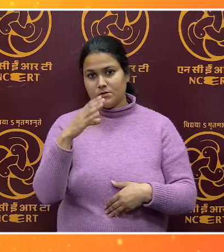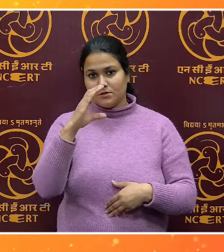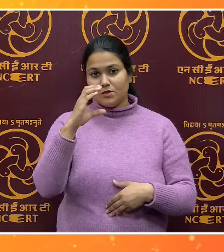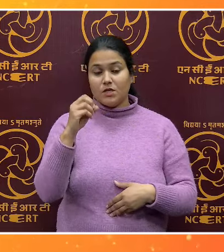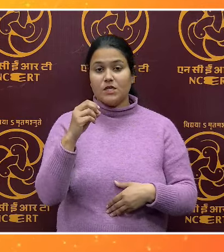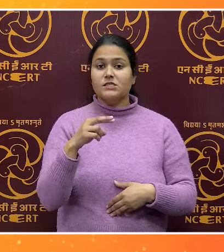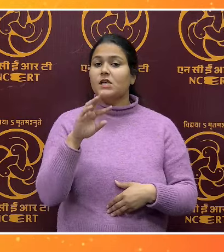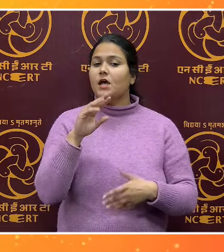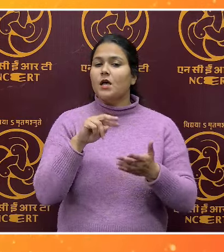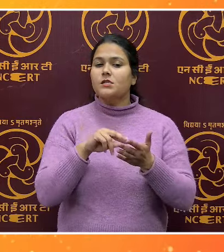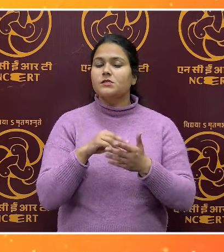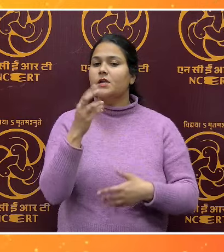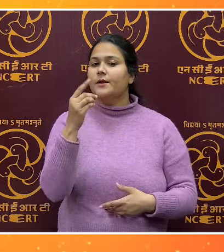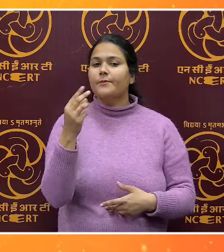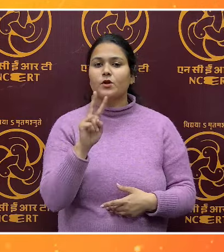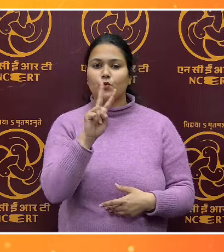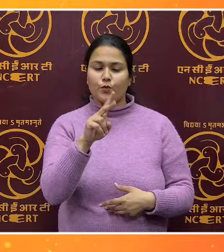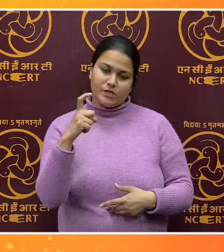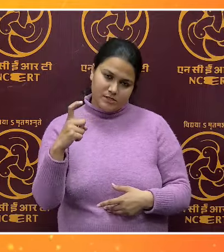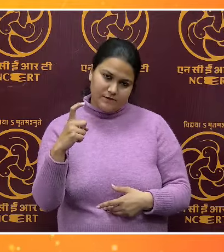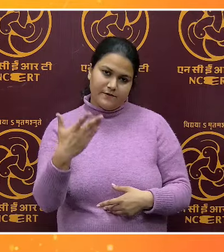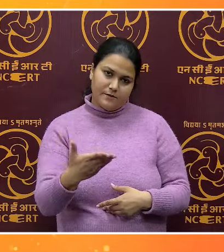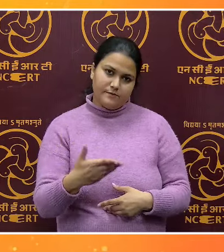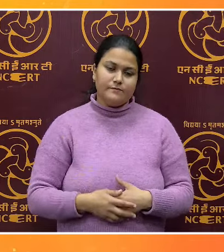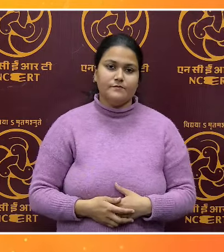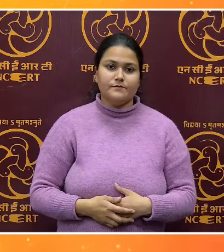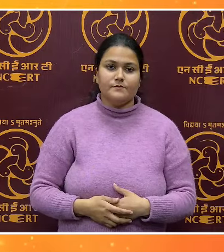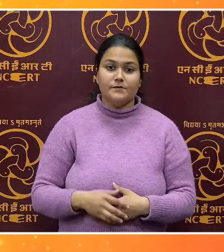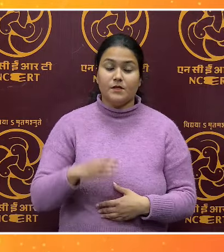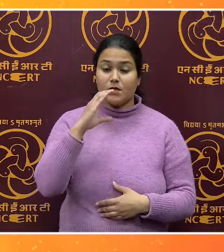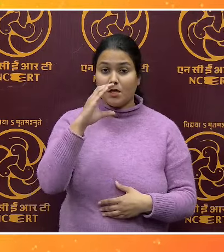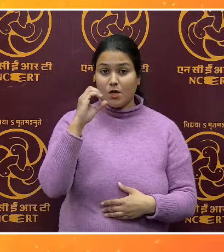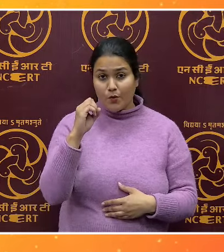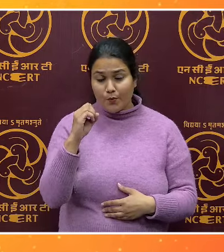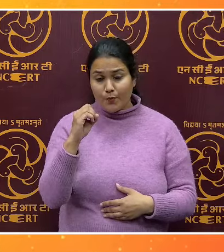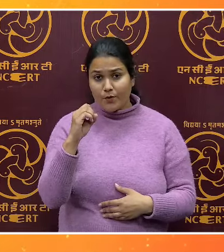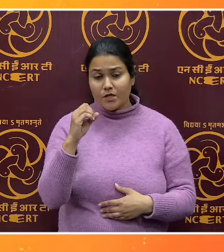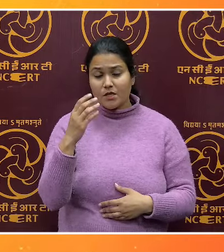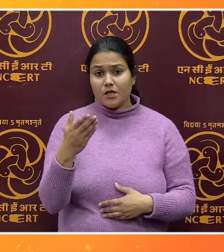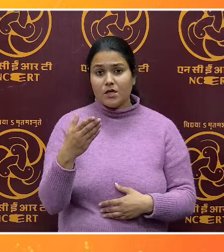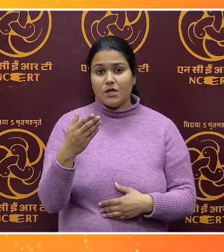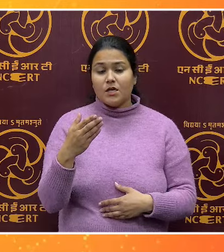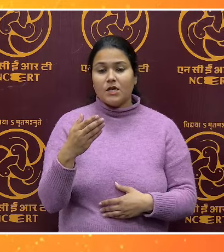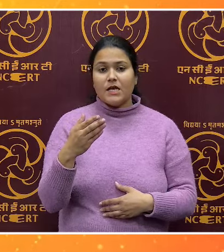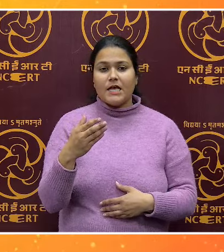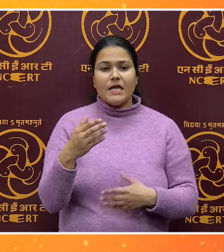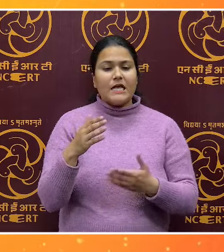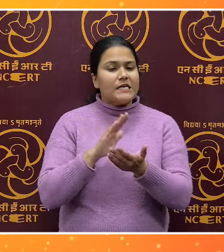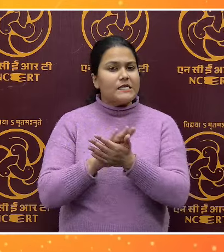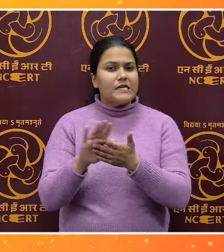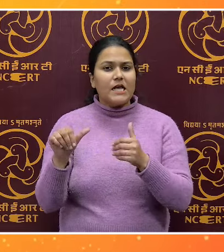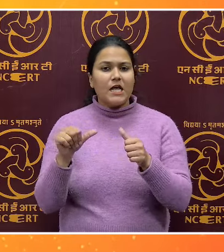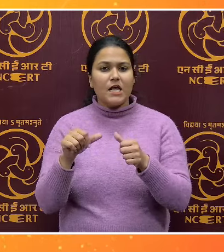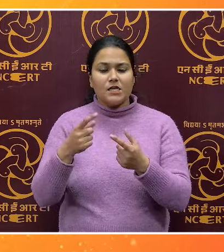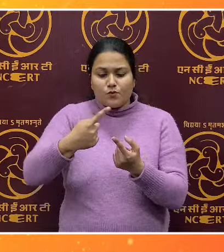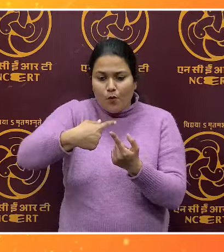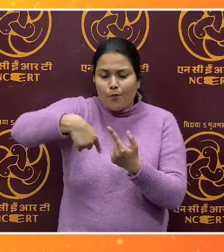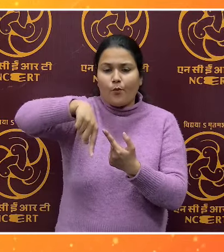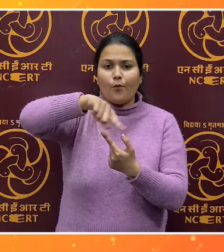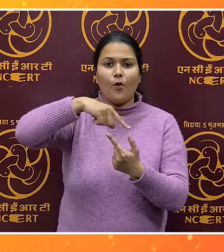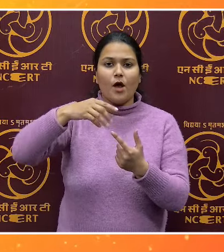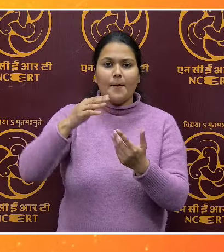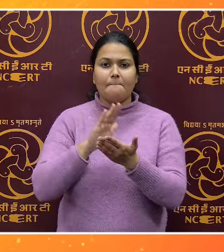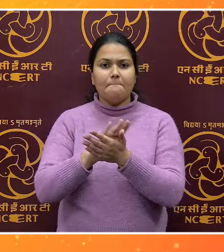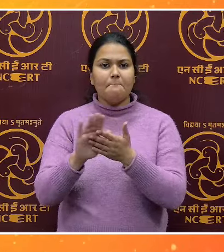27. This metal provides empty orbitals to the surrounding